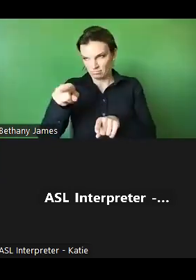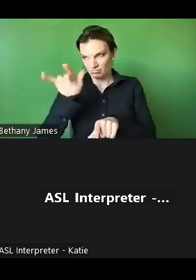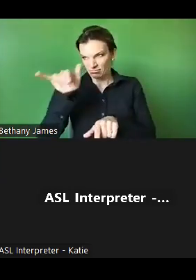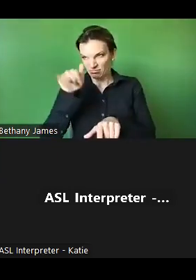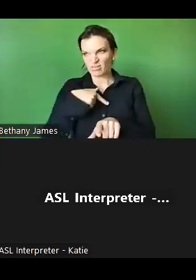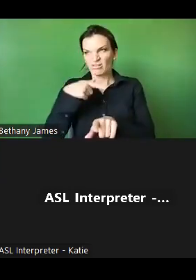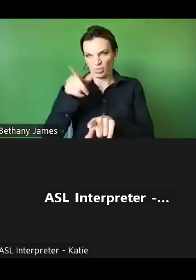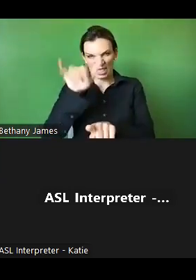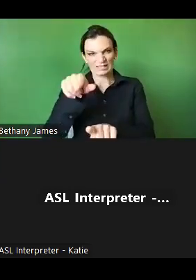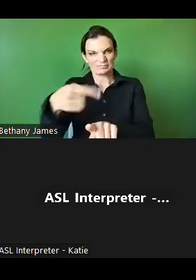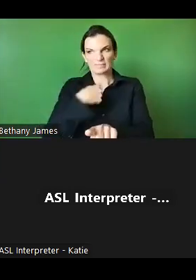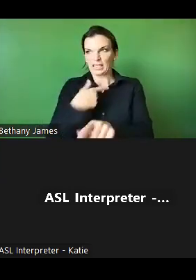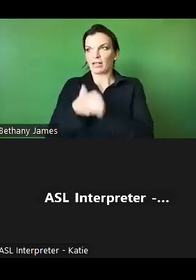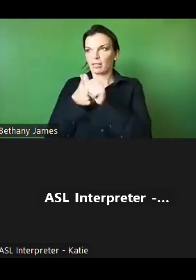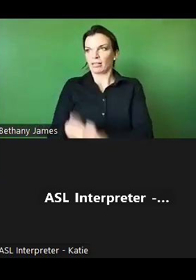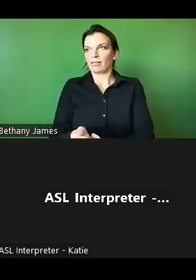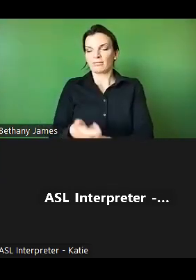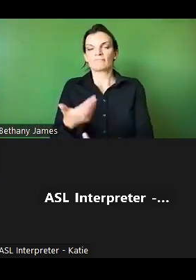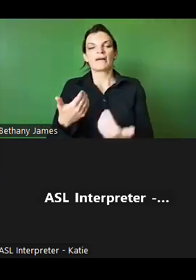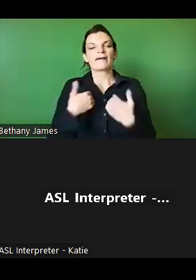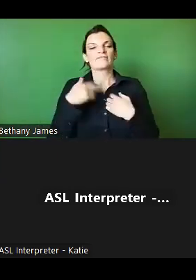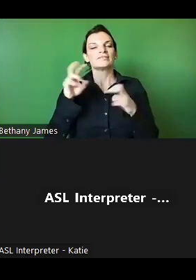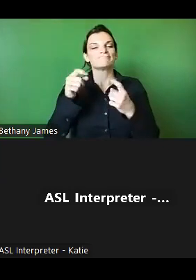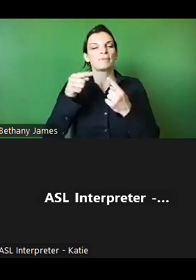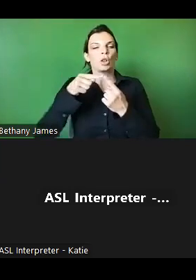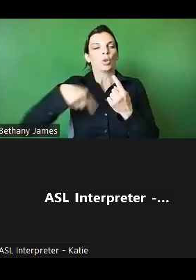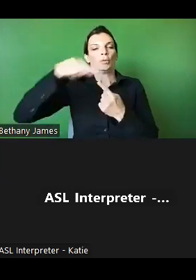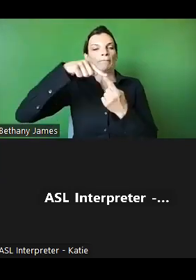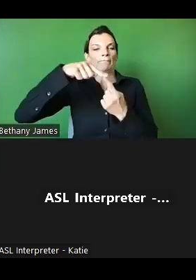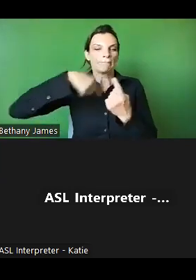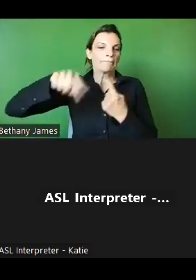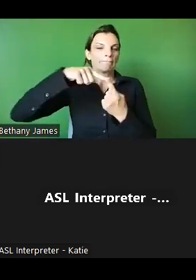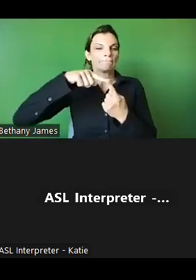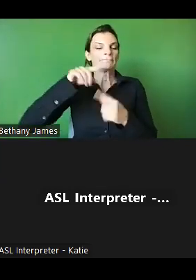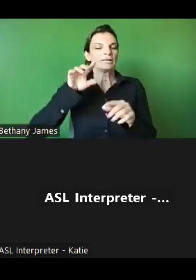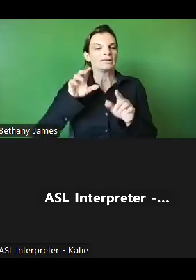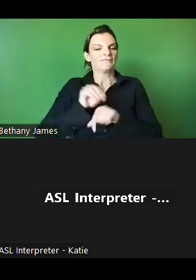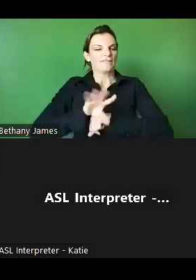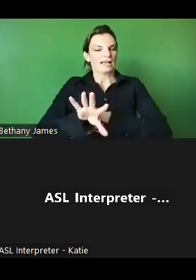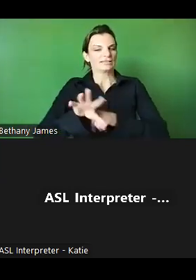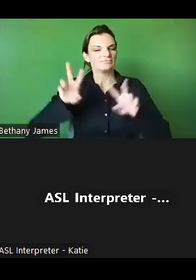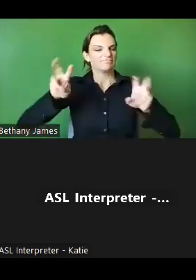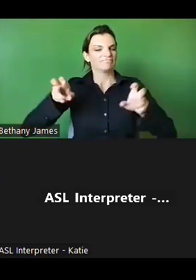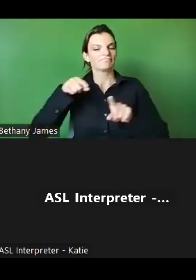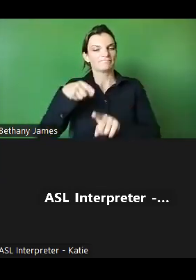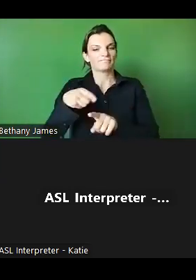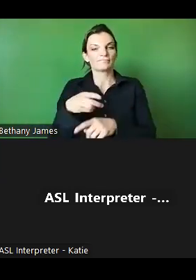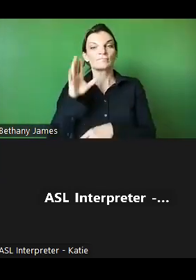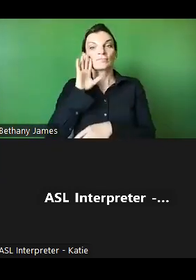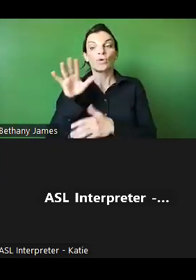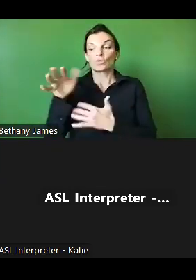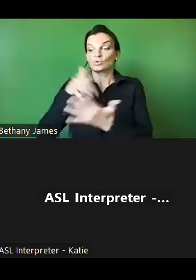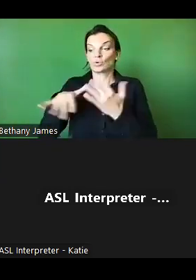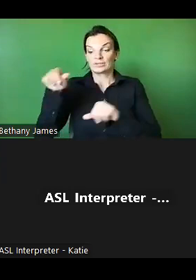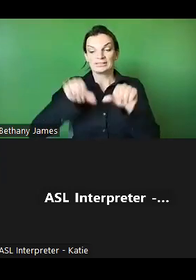or it's called a looping effect. When social scientists describe a cultural